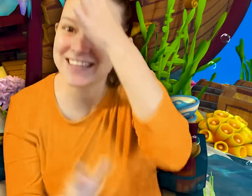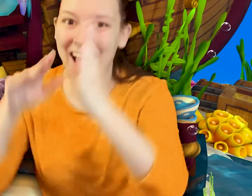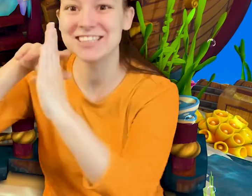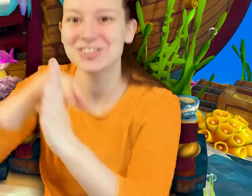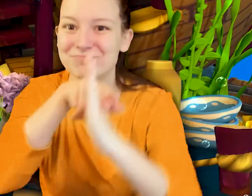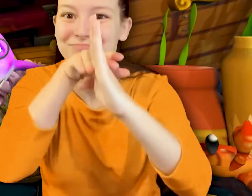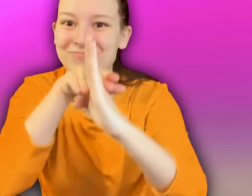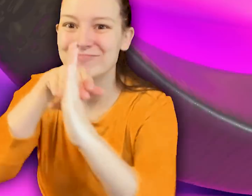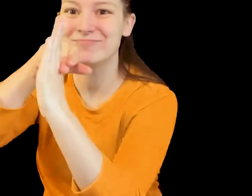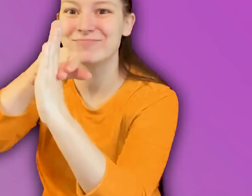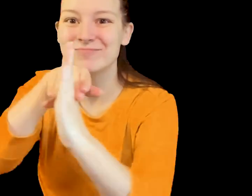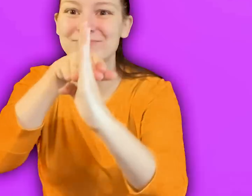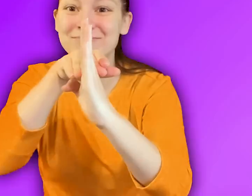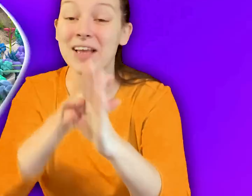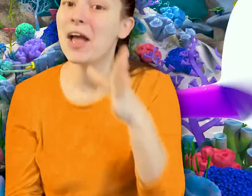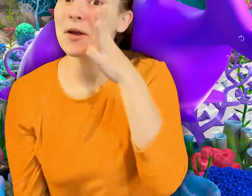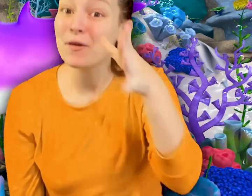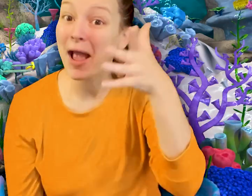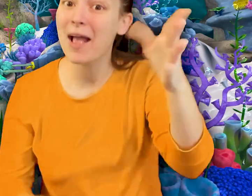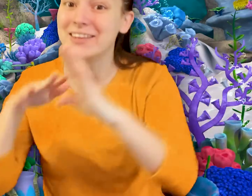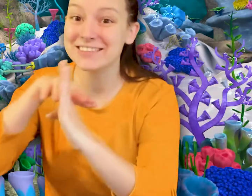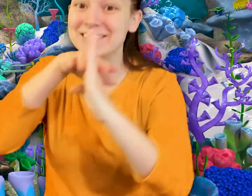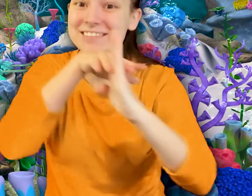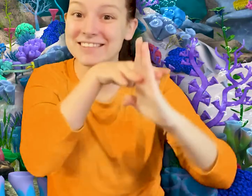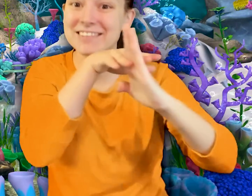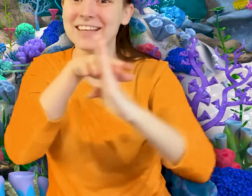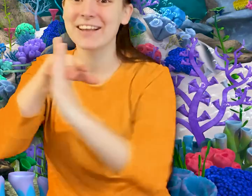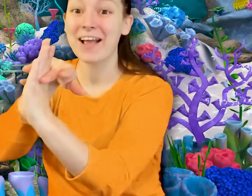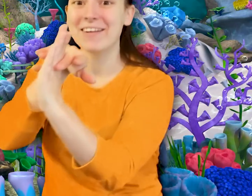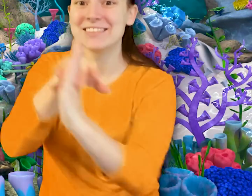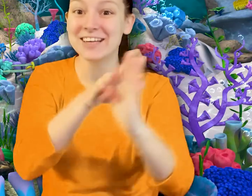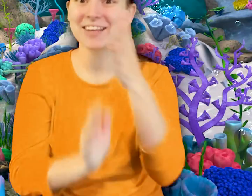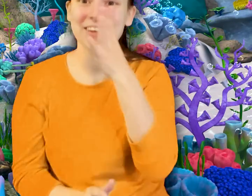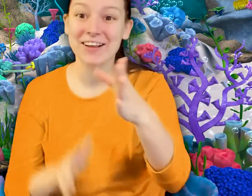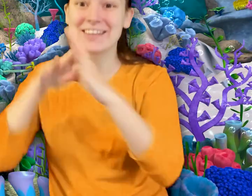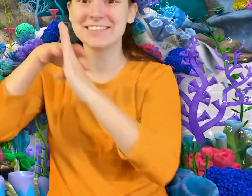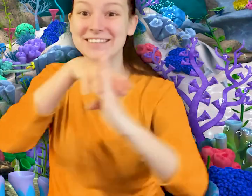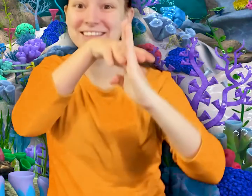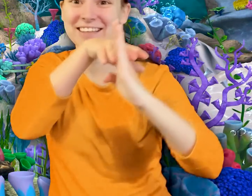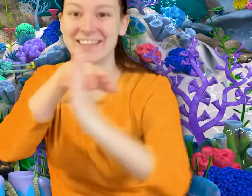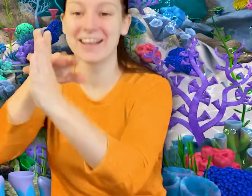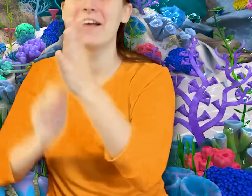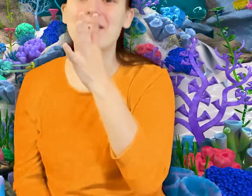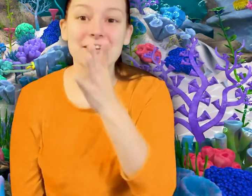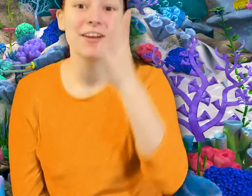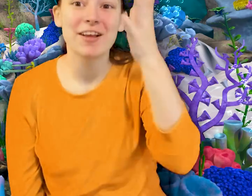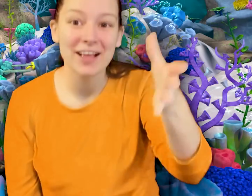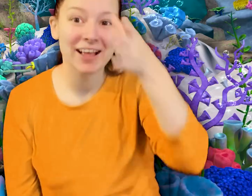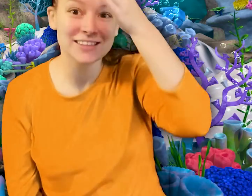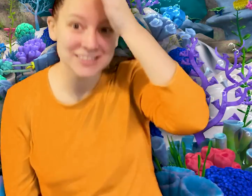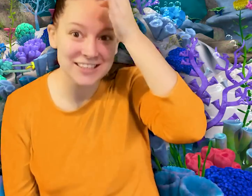dooo doo doo doo doo daddy shark Grandma shark do do doo doo do Grandma shark doo dooo doo doo doo do